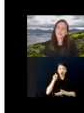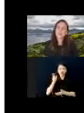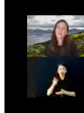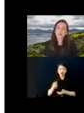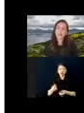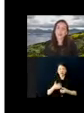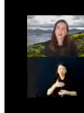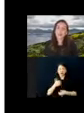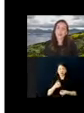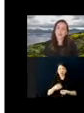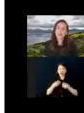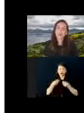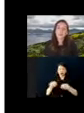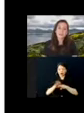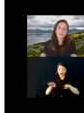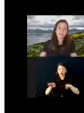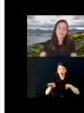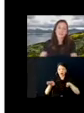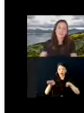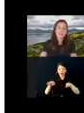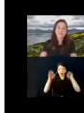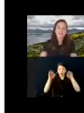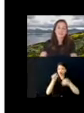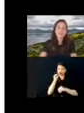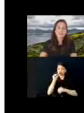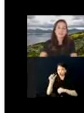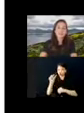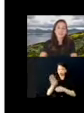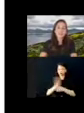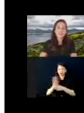platform and grow their businesses?